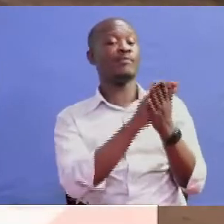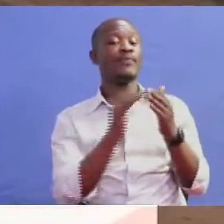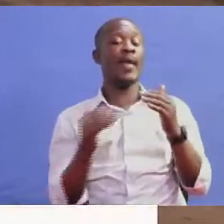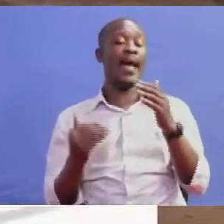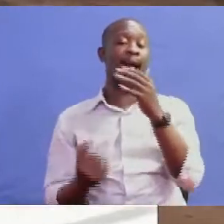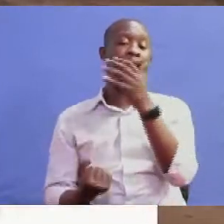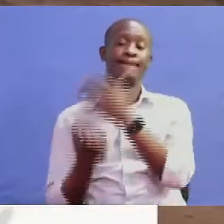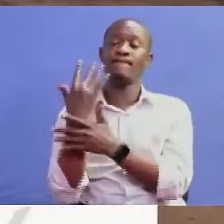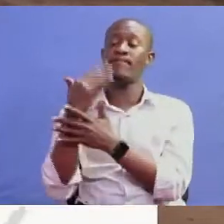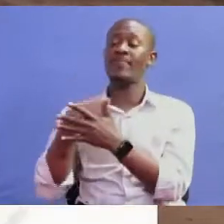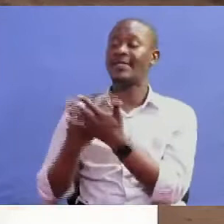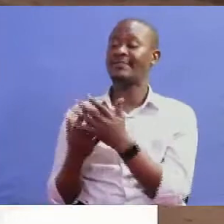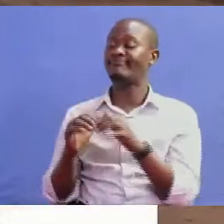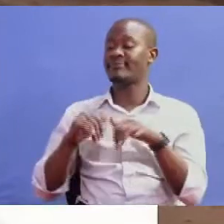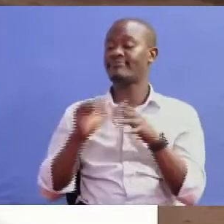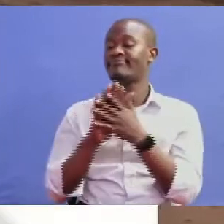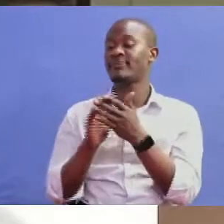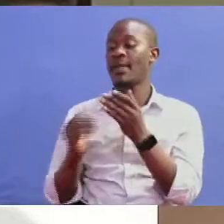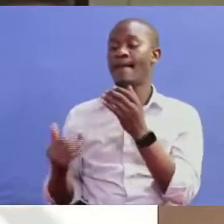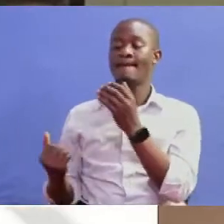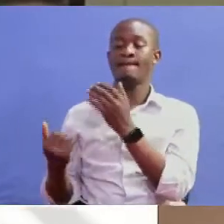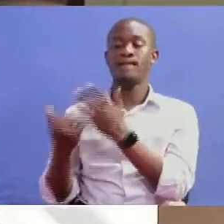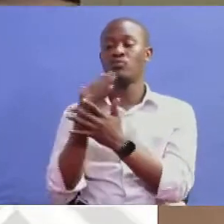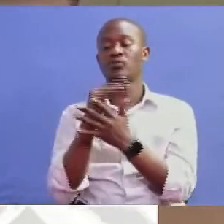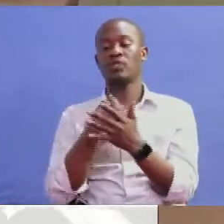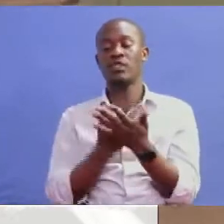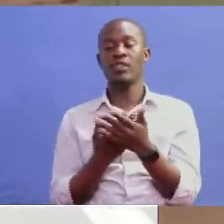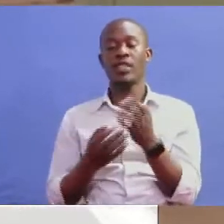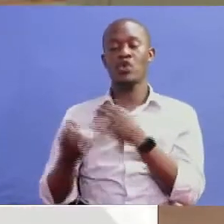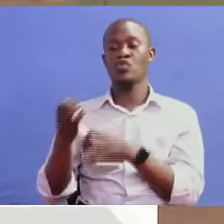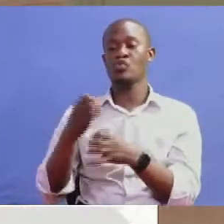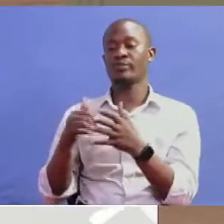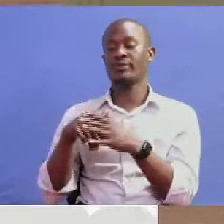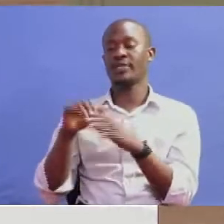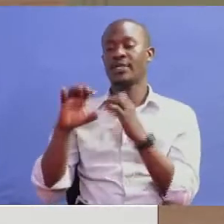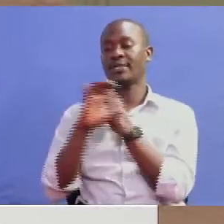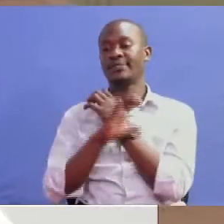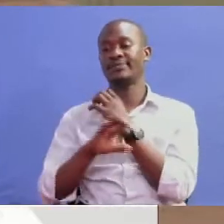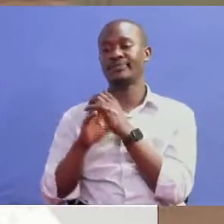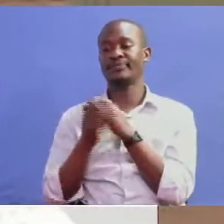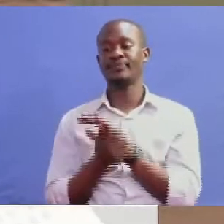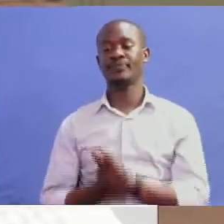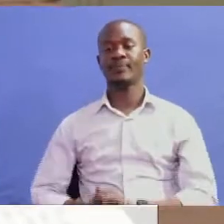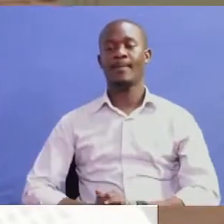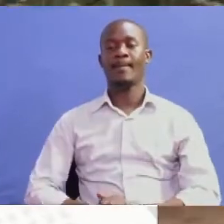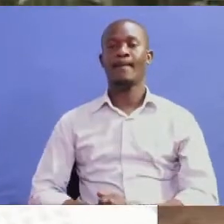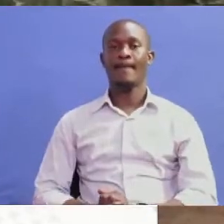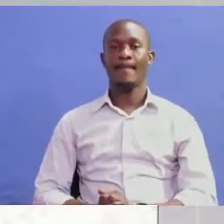of agriculture, thus boosting the economy of the country. Charles Kirubi, KUTV.